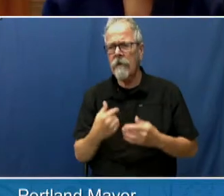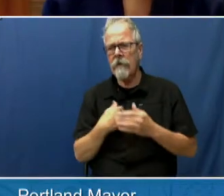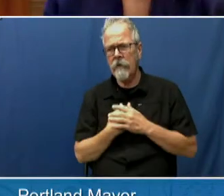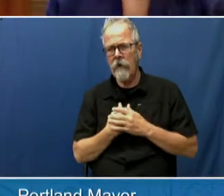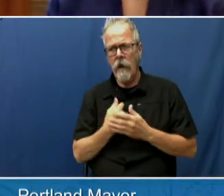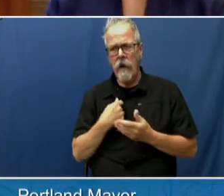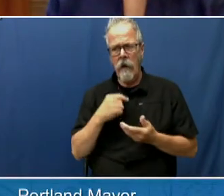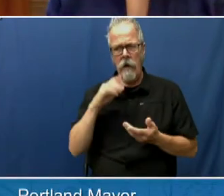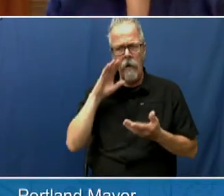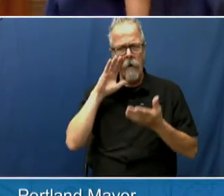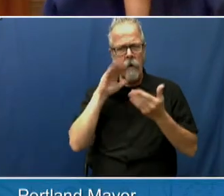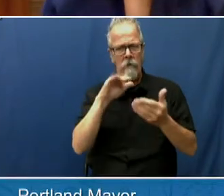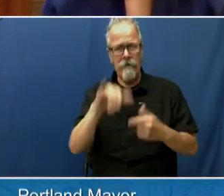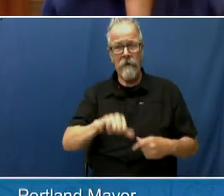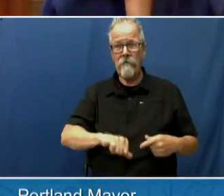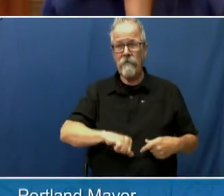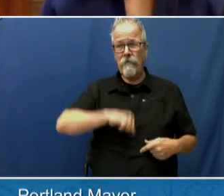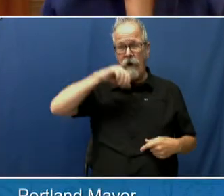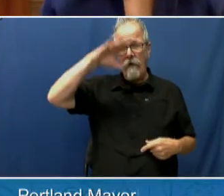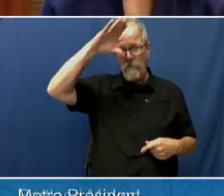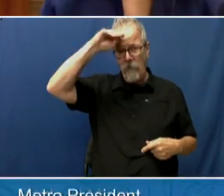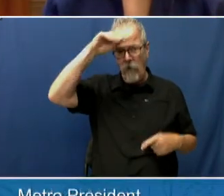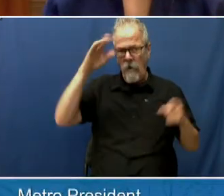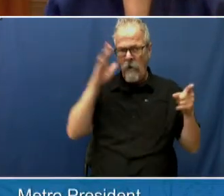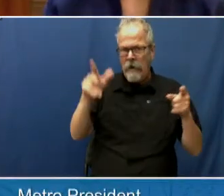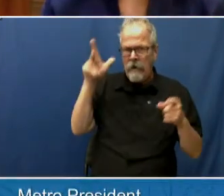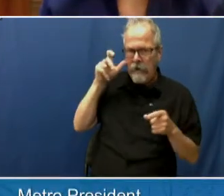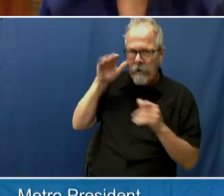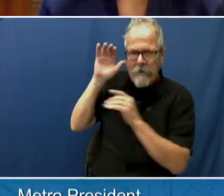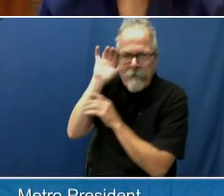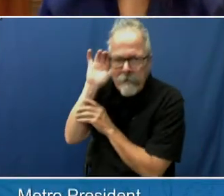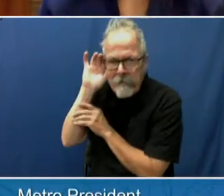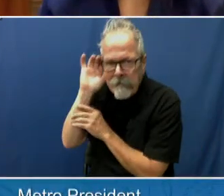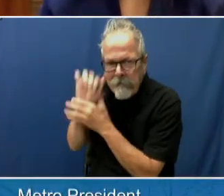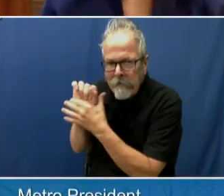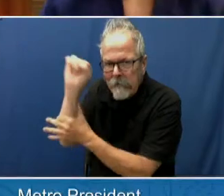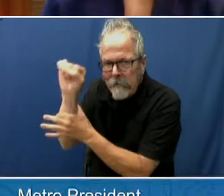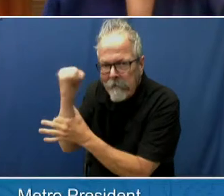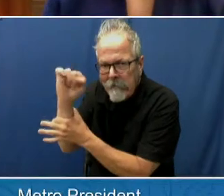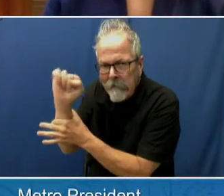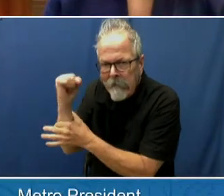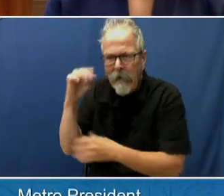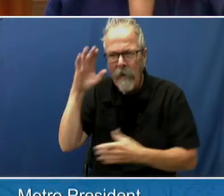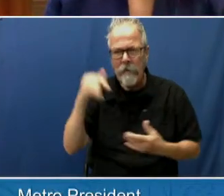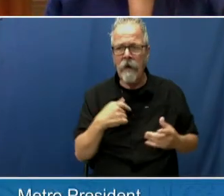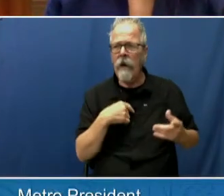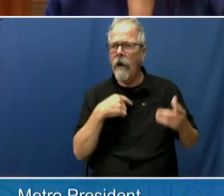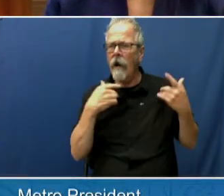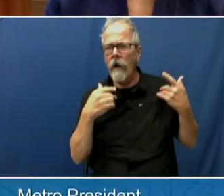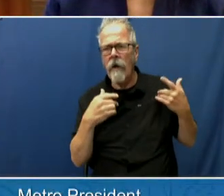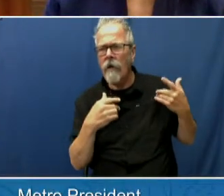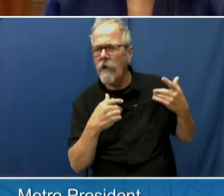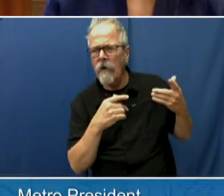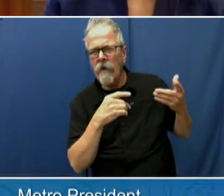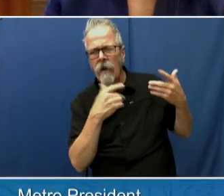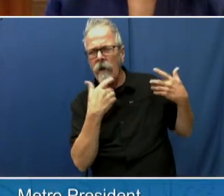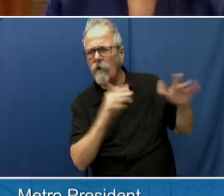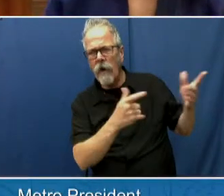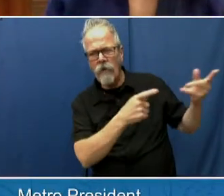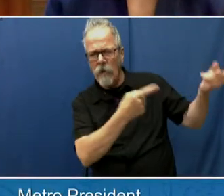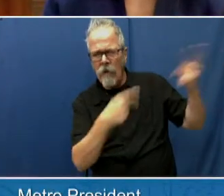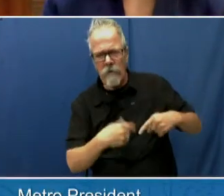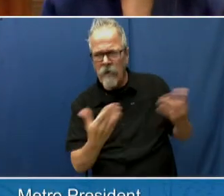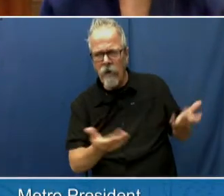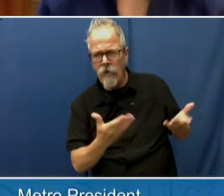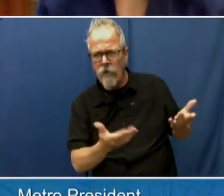Council President when she says, "We don't want you here." And I don't think many counter protesters will be